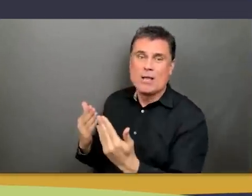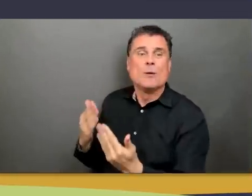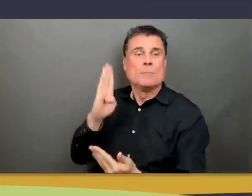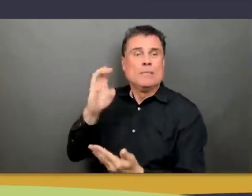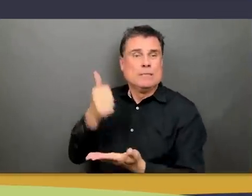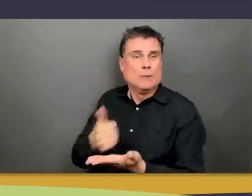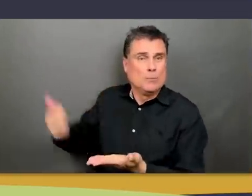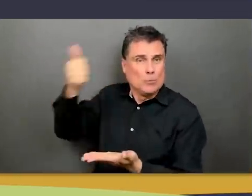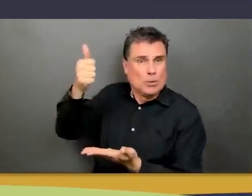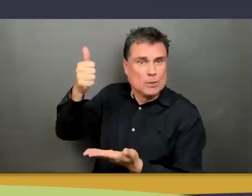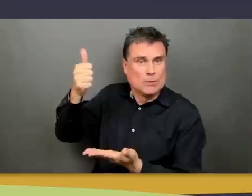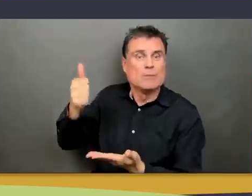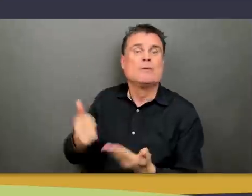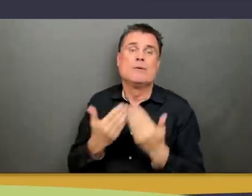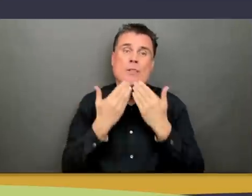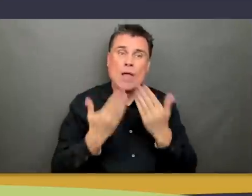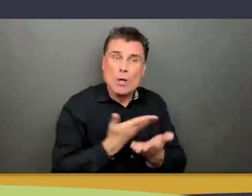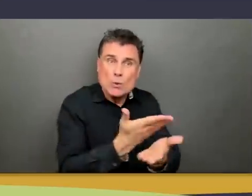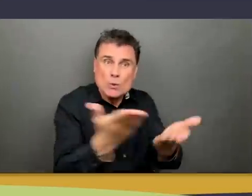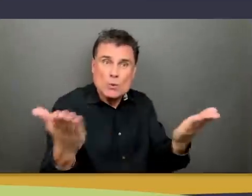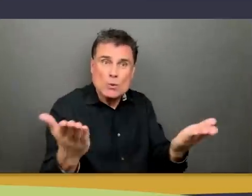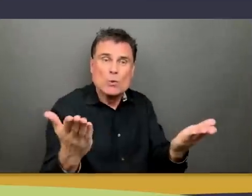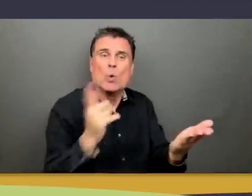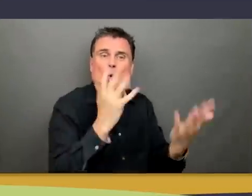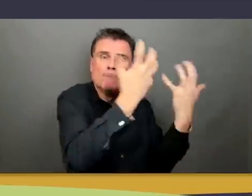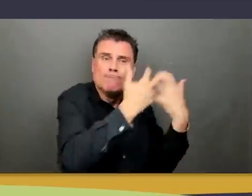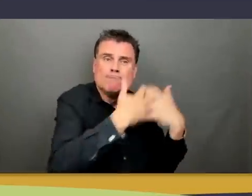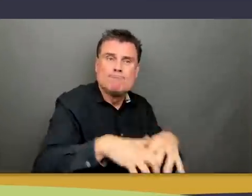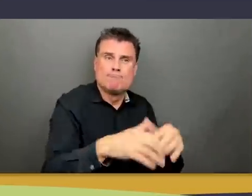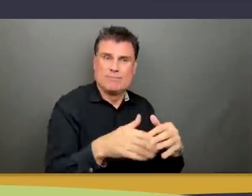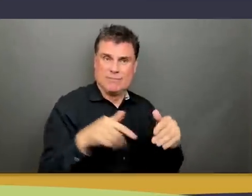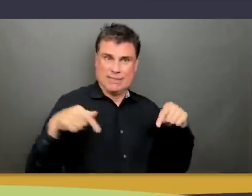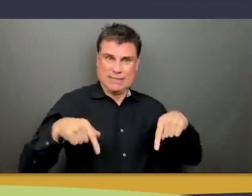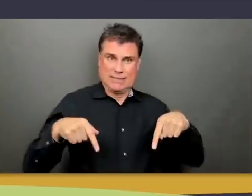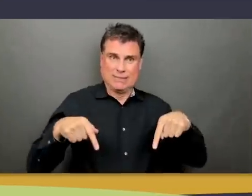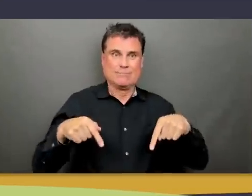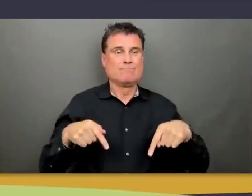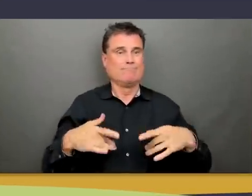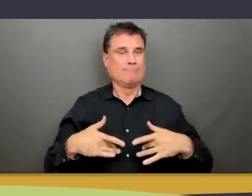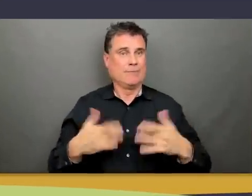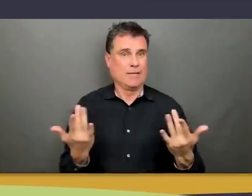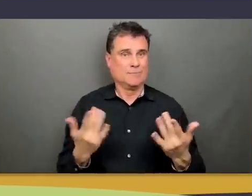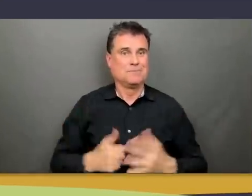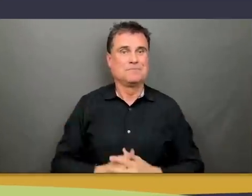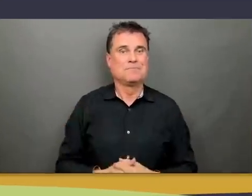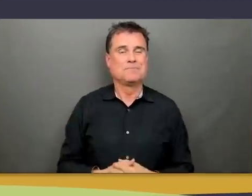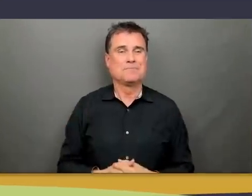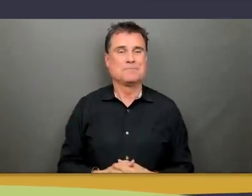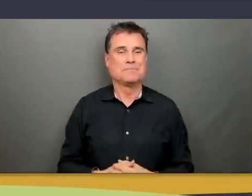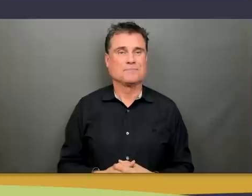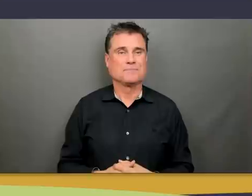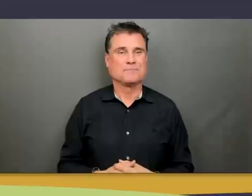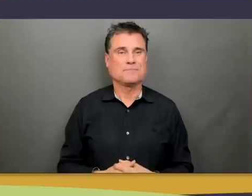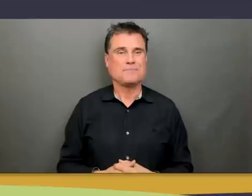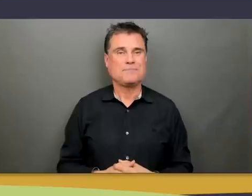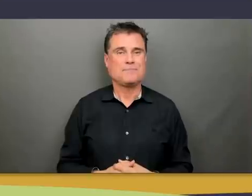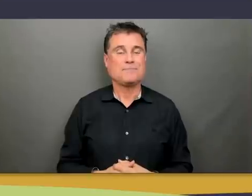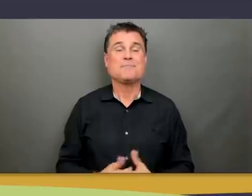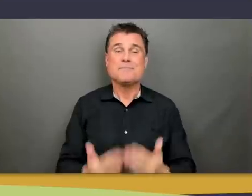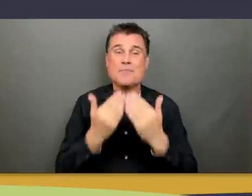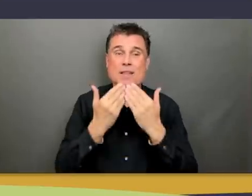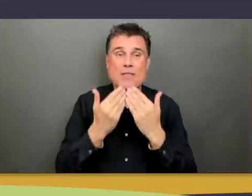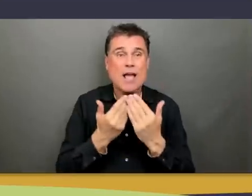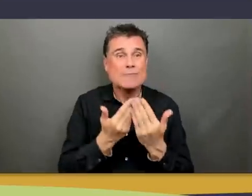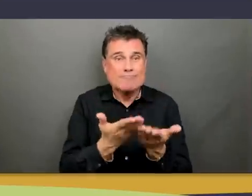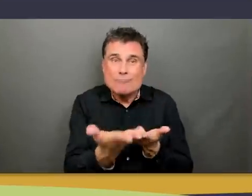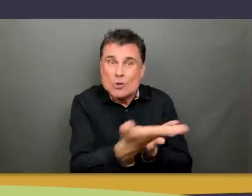one shared with us, is that your presence speaks loud even if you don't share any words. So thank you for being here, representing,